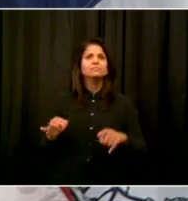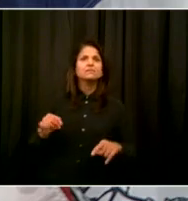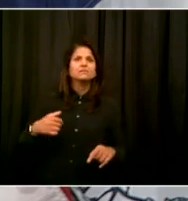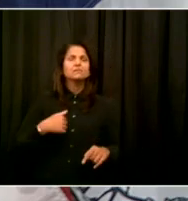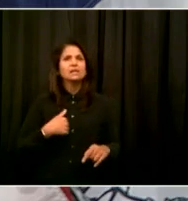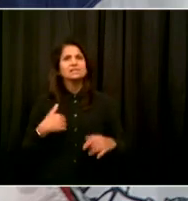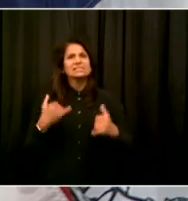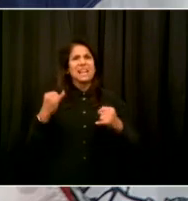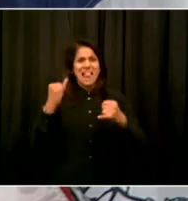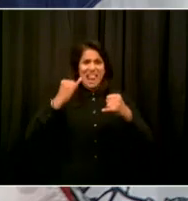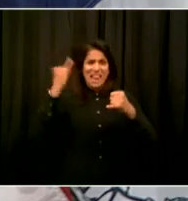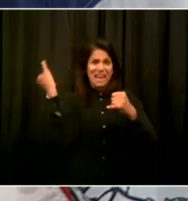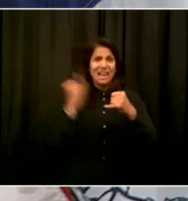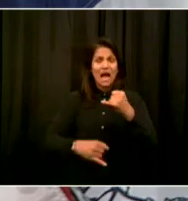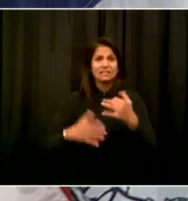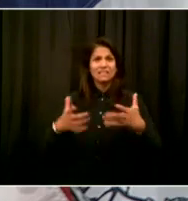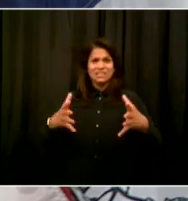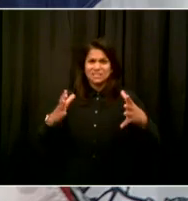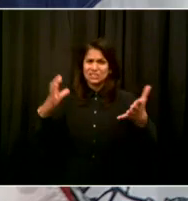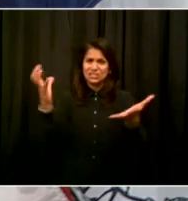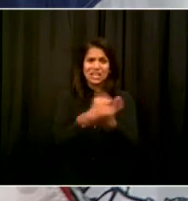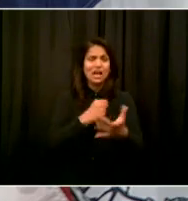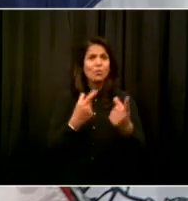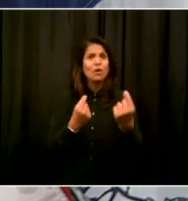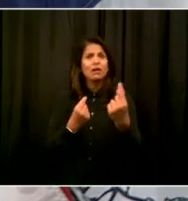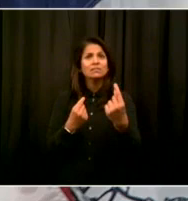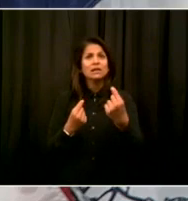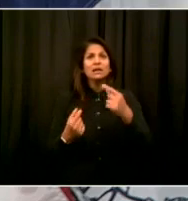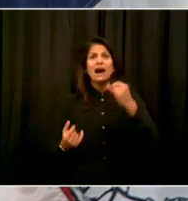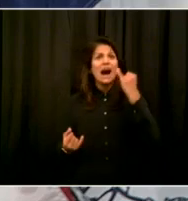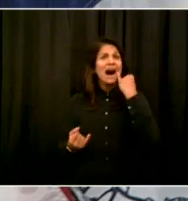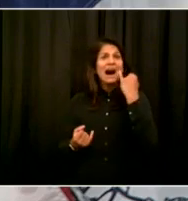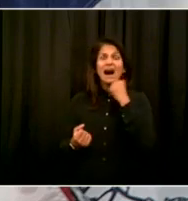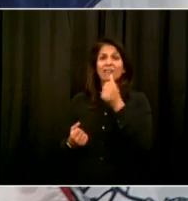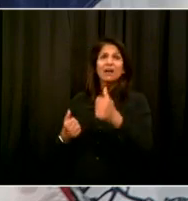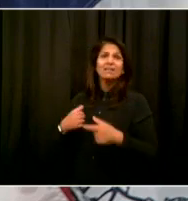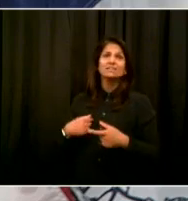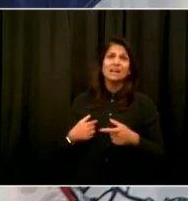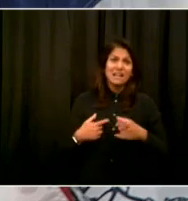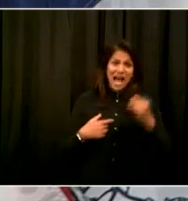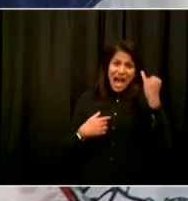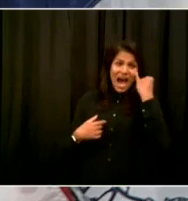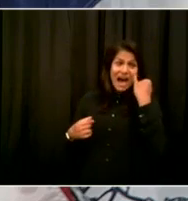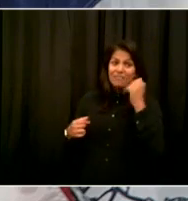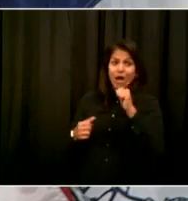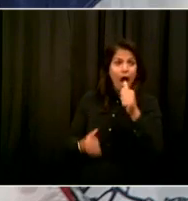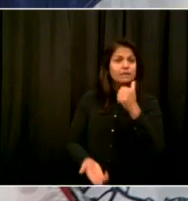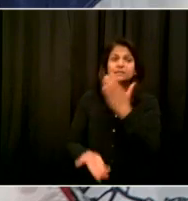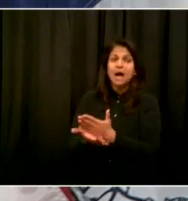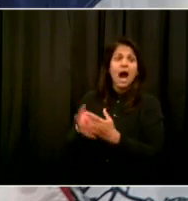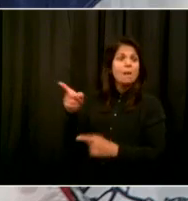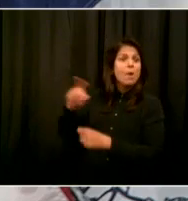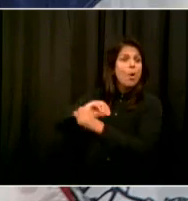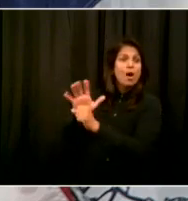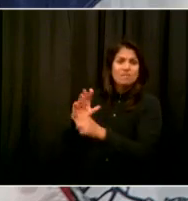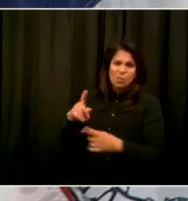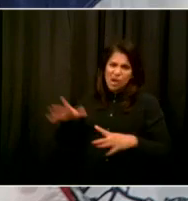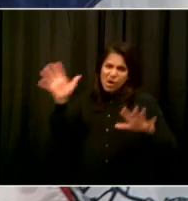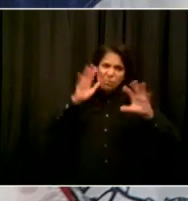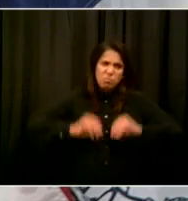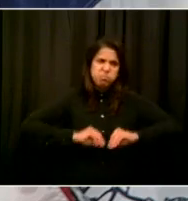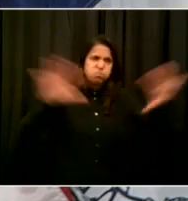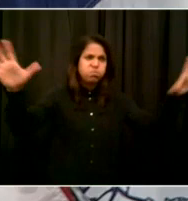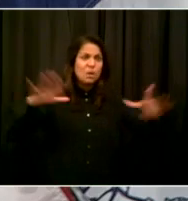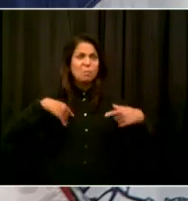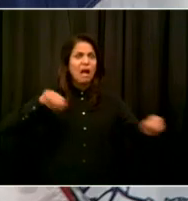all New Yorkers today. We can stop a second wave if we act immediately, but we have one last chance. And everyone